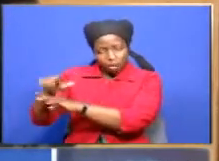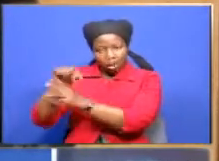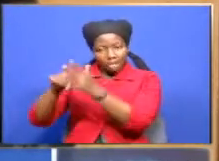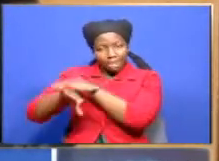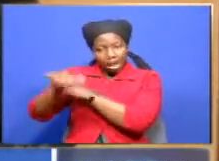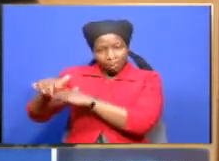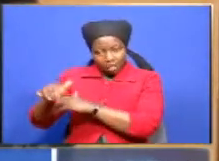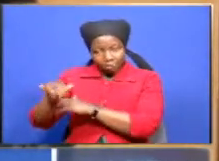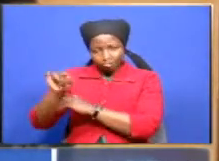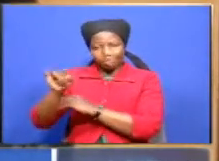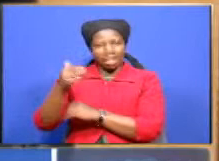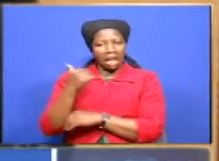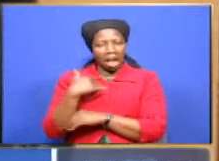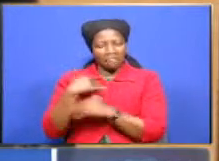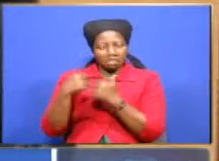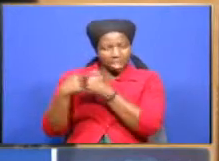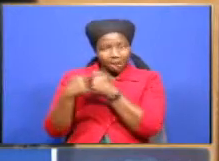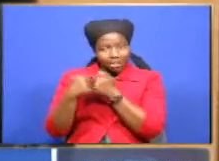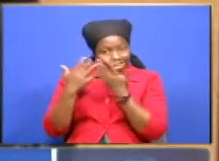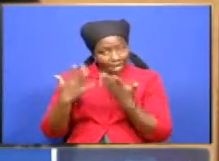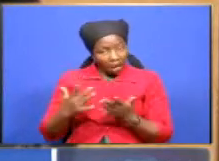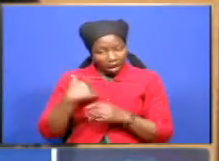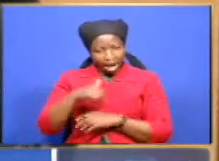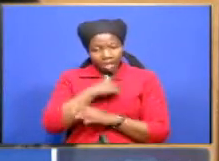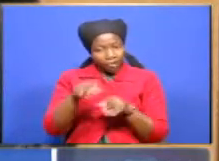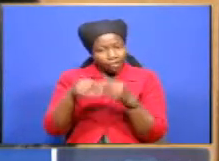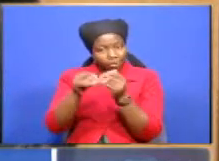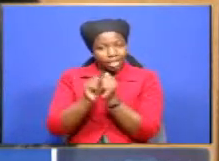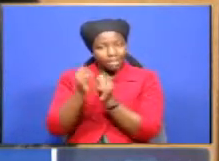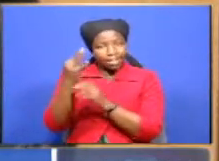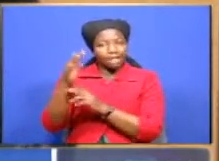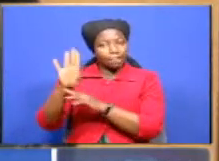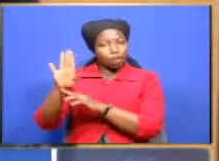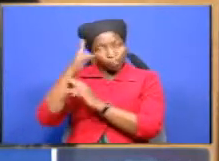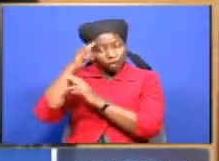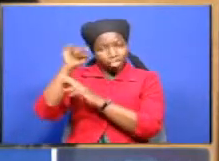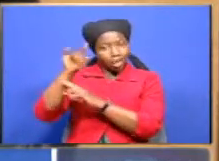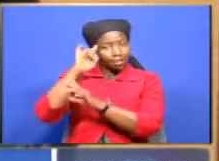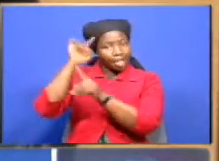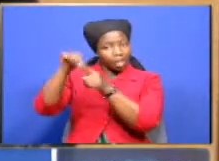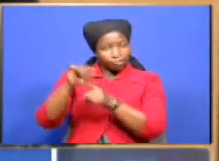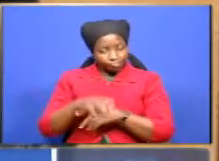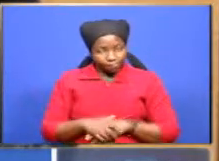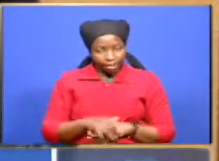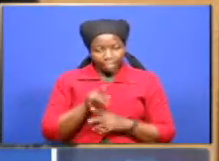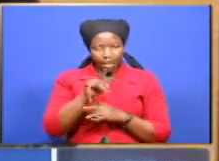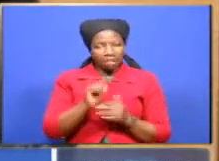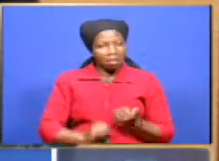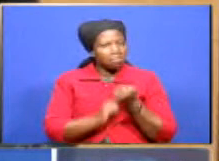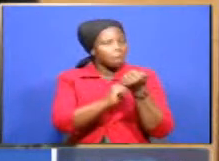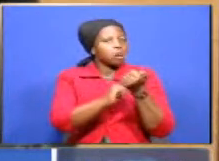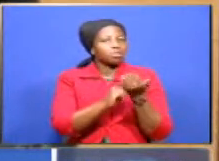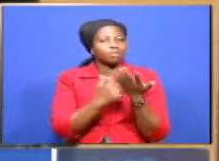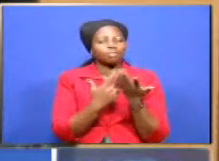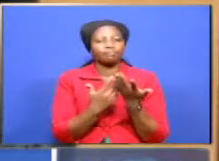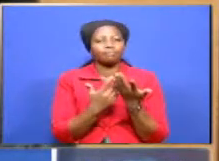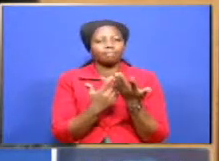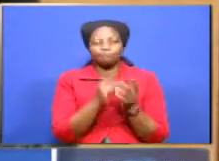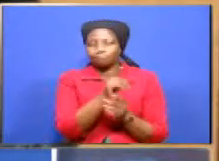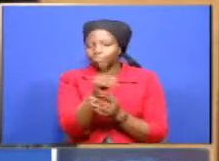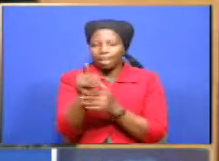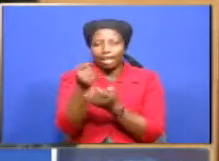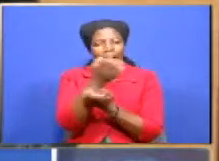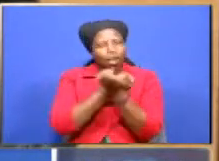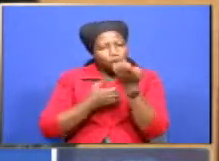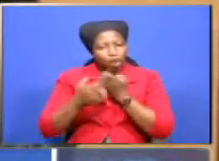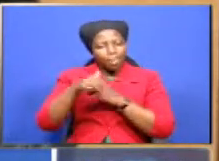counties have those challenges. Now we have released 13 billion for this purpose. And this is going to support those economies at